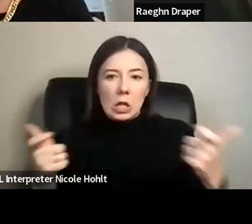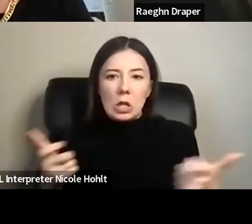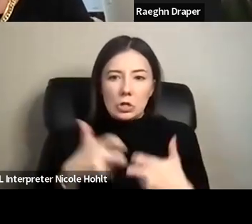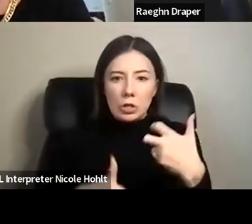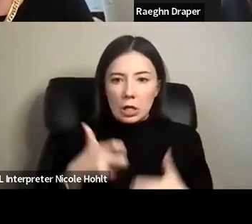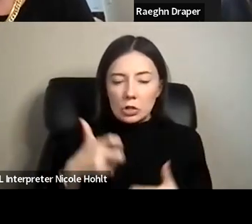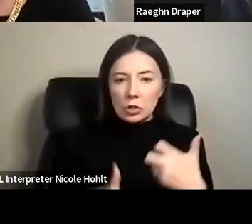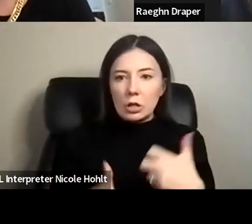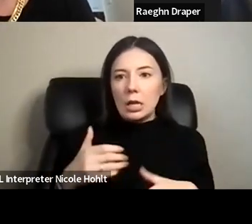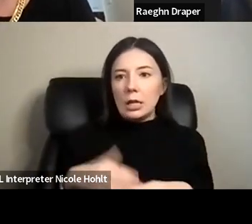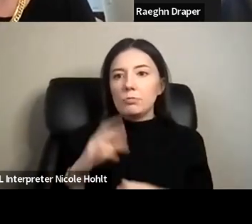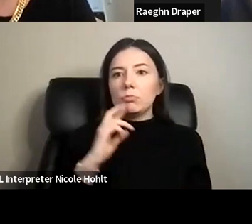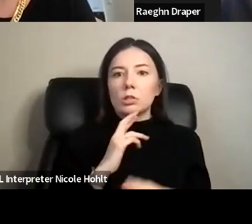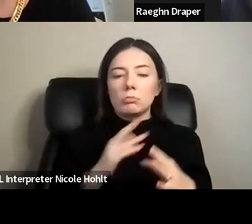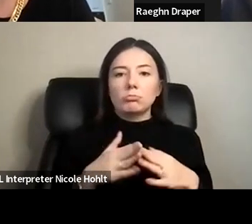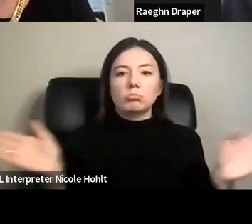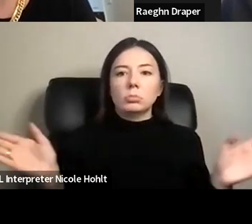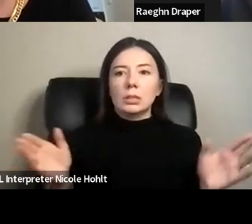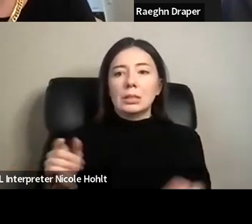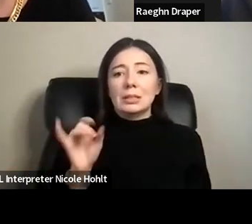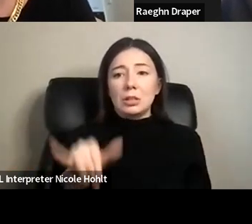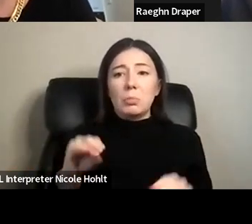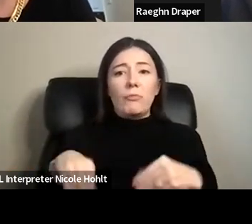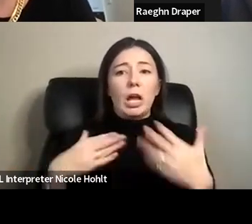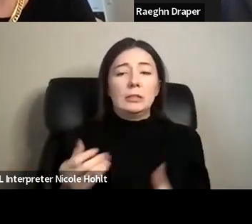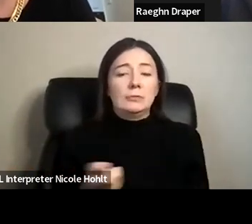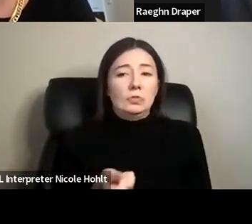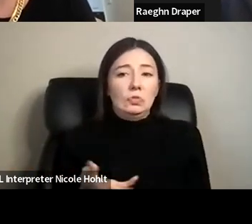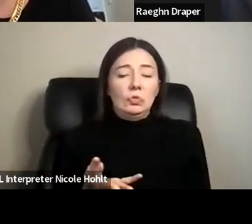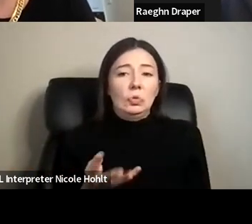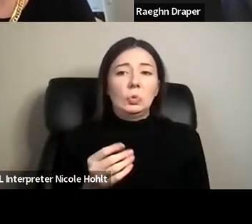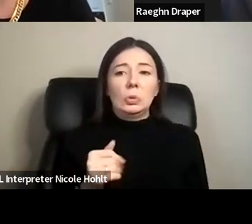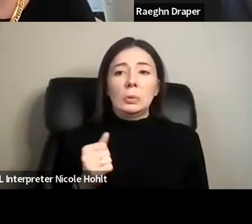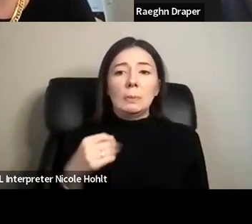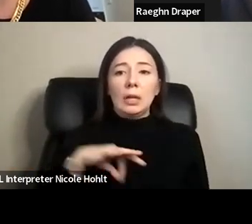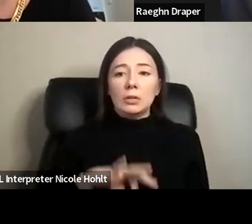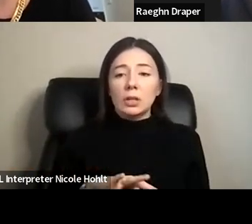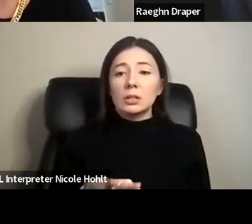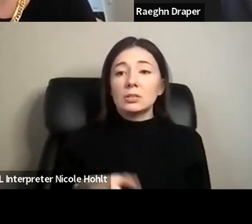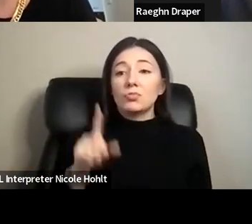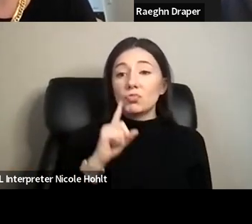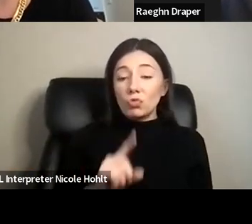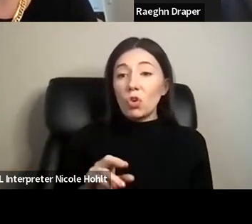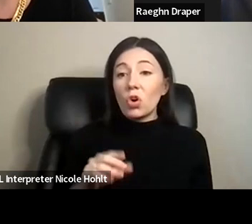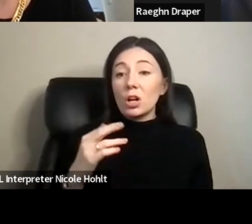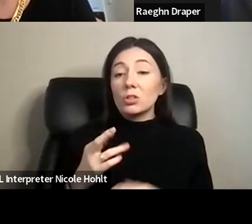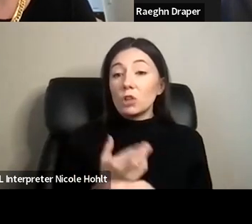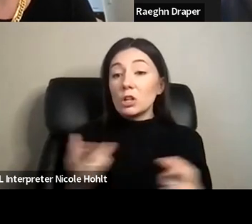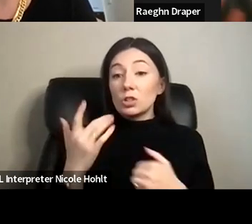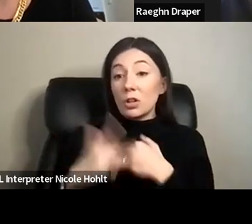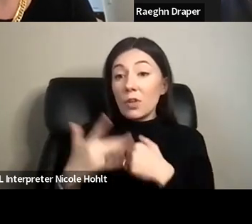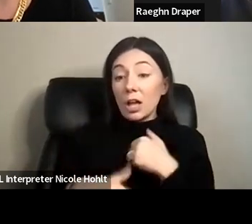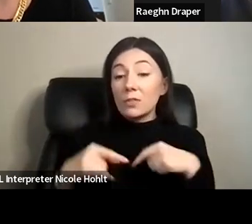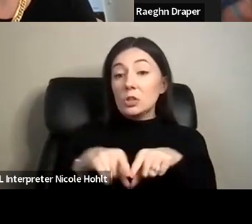restaurants as a whole, is workers are provided very few benefits. As far as resources available, during the pandemic